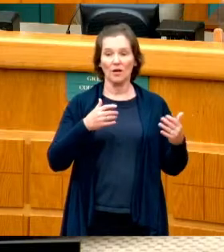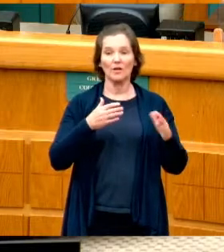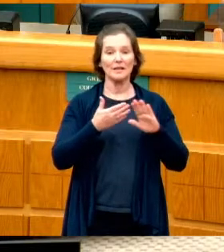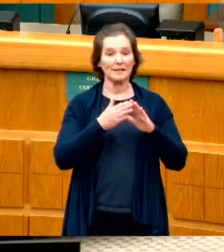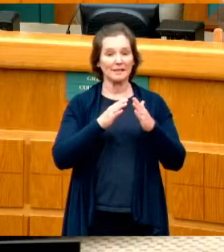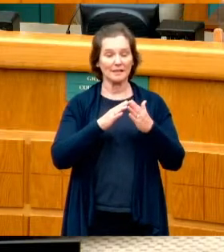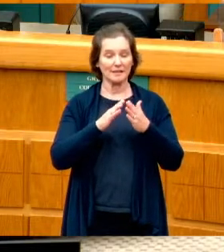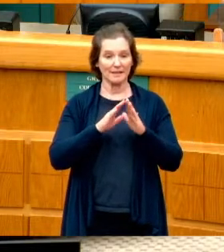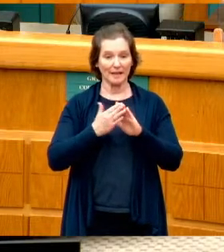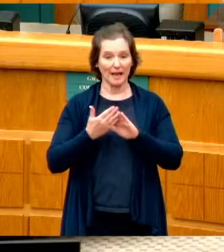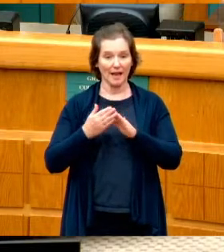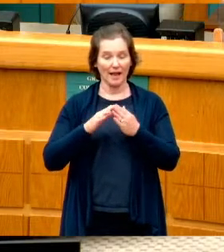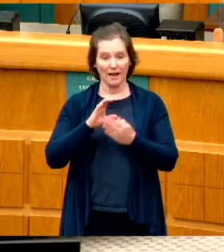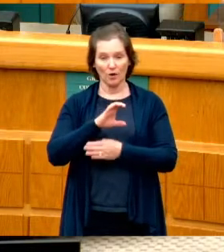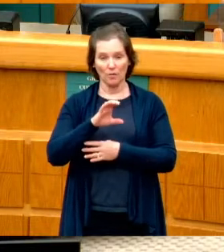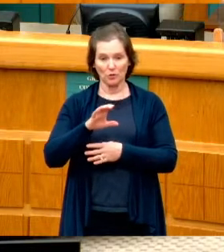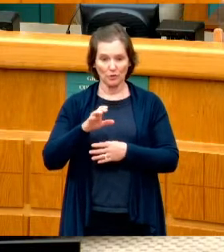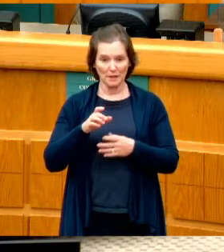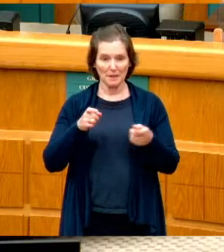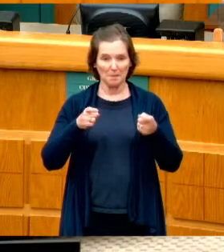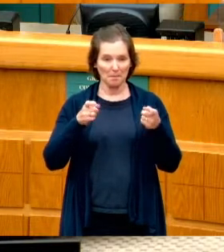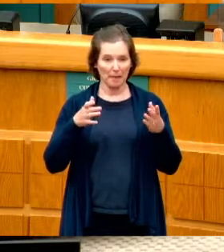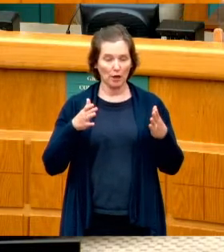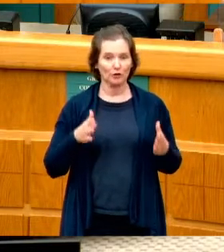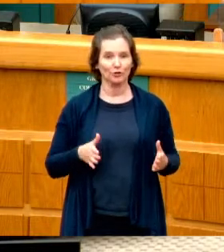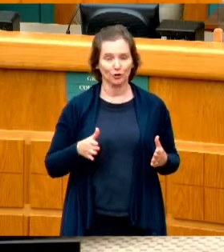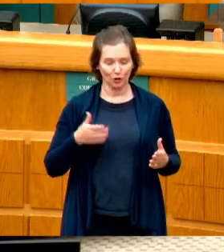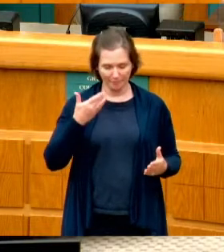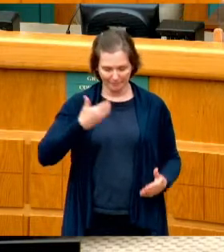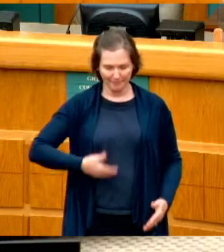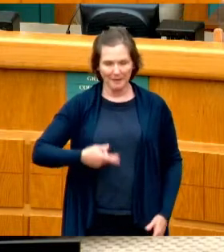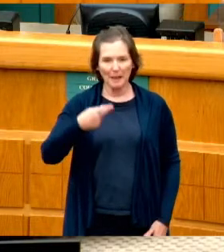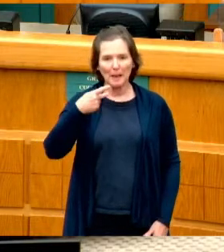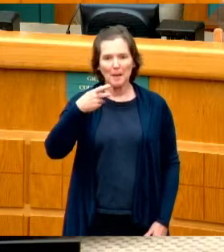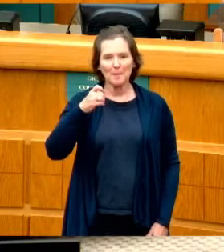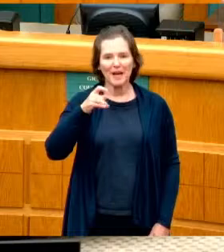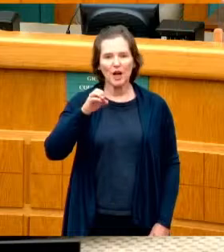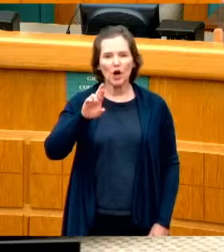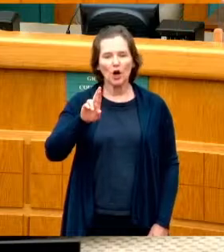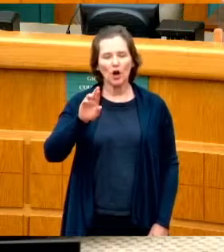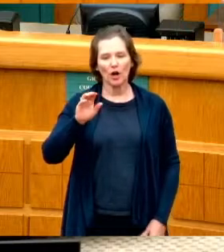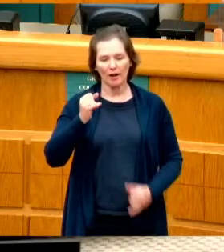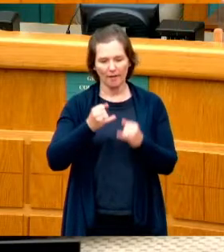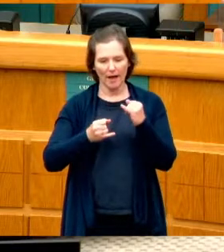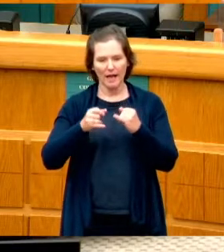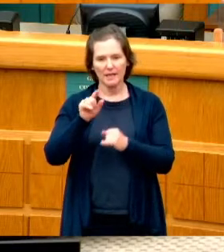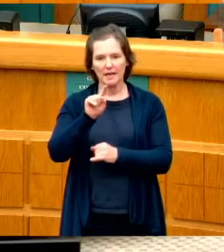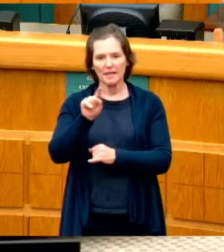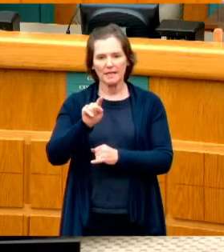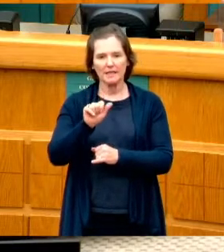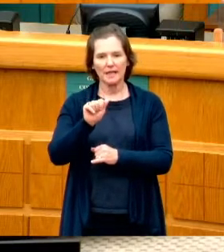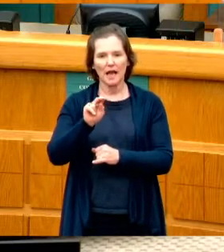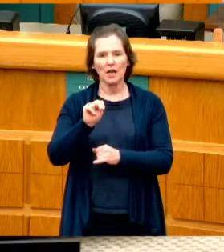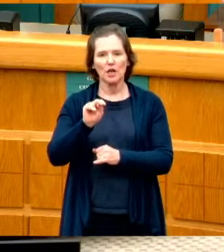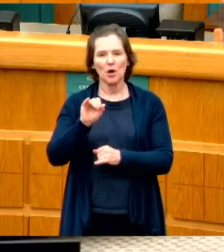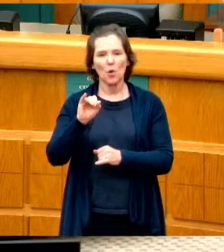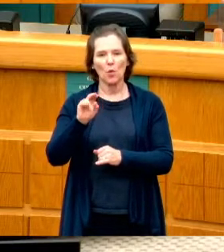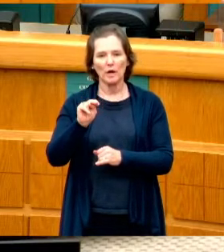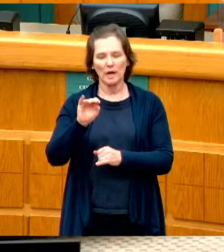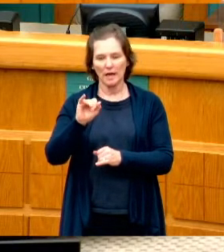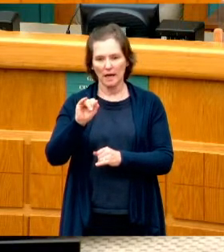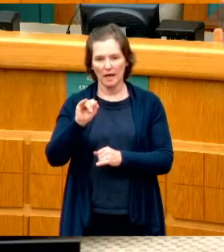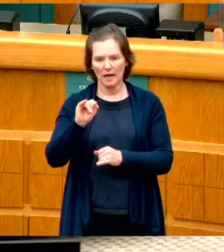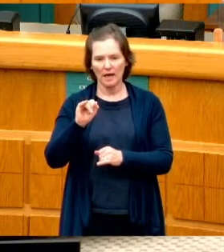Good afternoon. I'm Peter Zanoni, Corpus Christi City Manager, and today I'm going to speak about the mask requirement that we have here for the